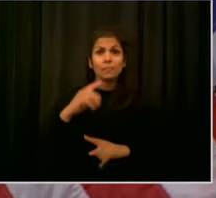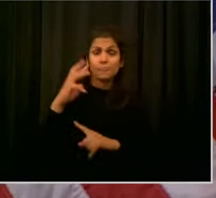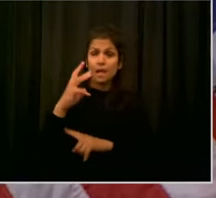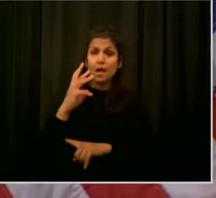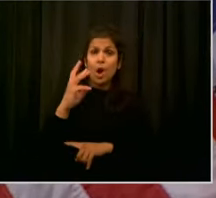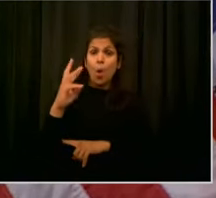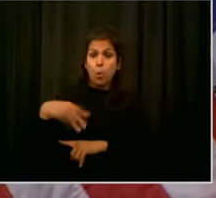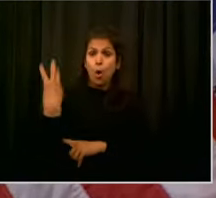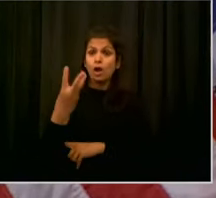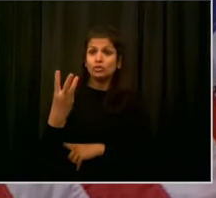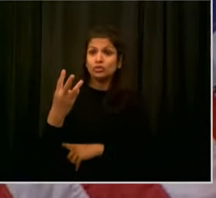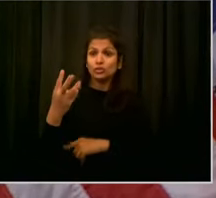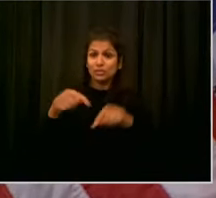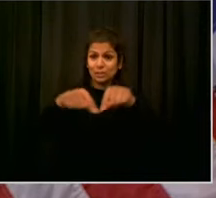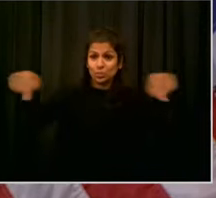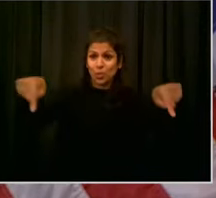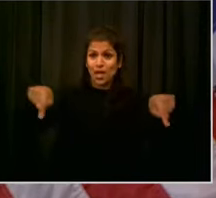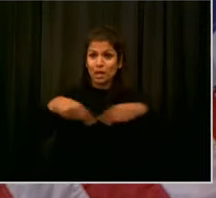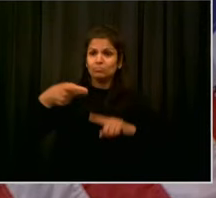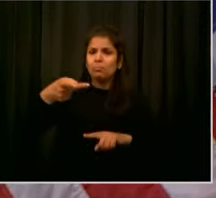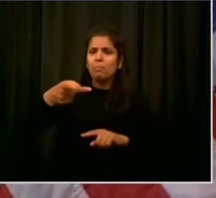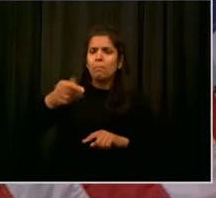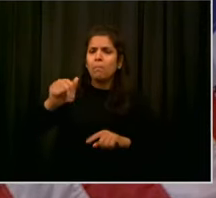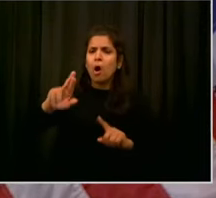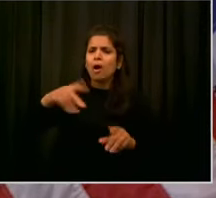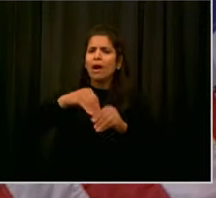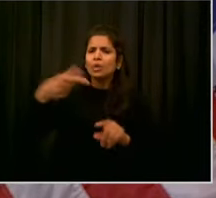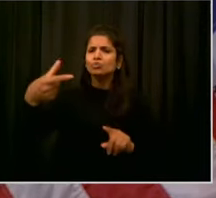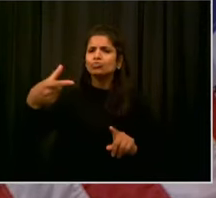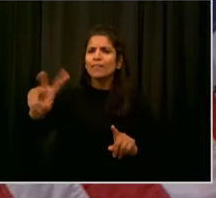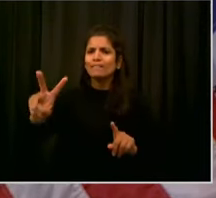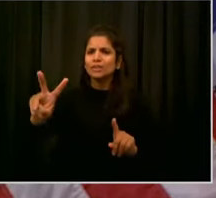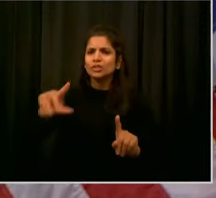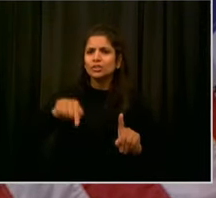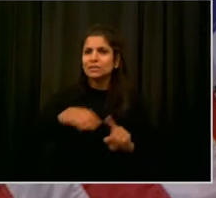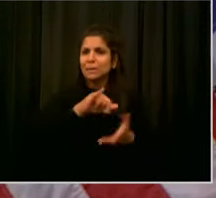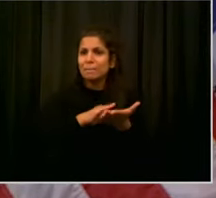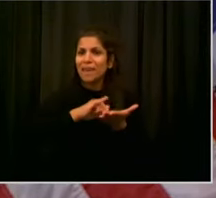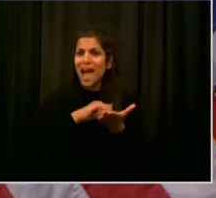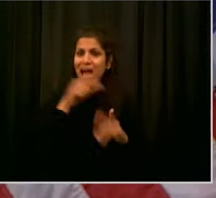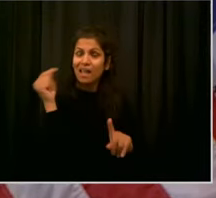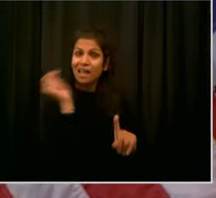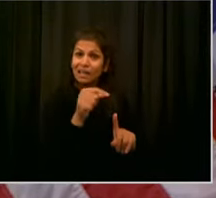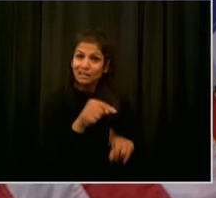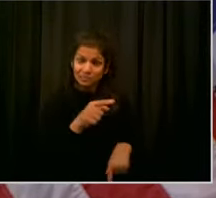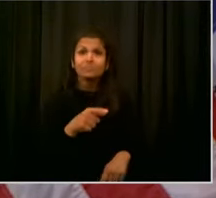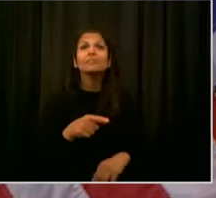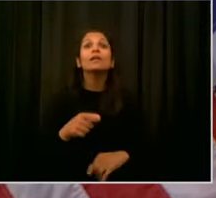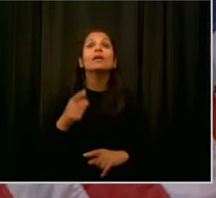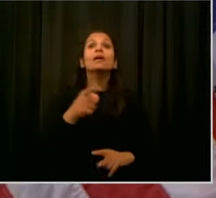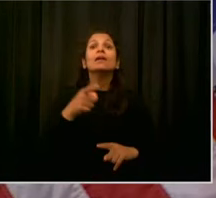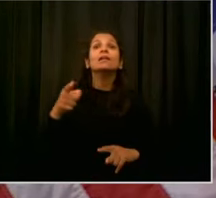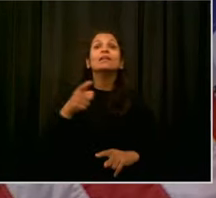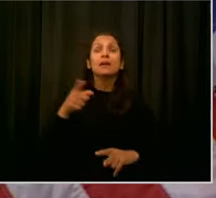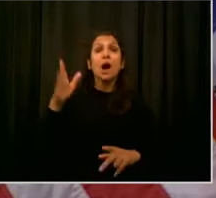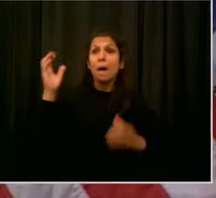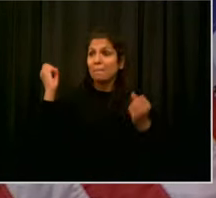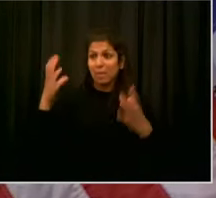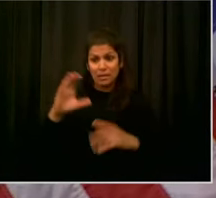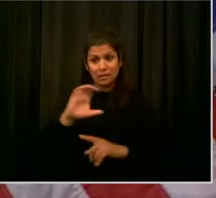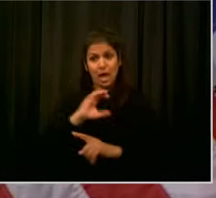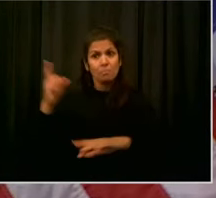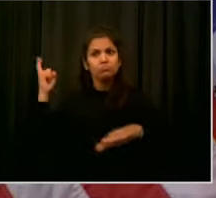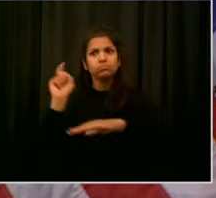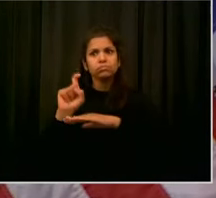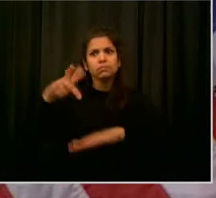It is a profound moment. Don't just see the part where he kneels down. See what he says. And he's saying pure passion from the